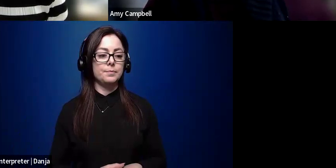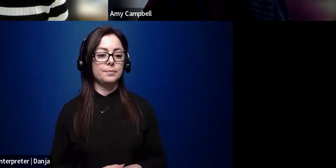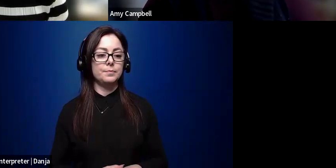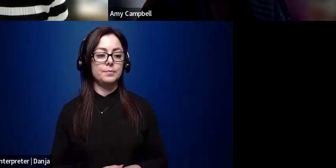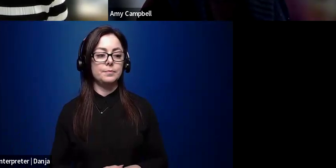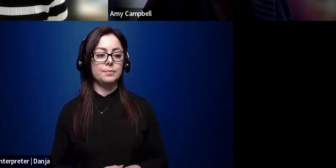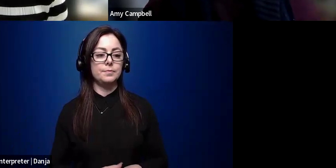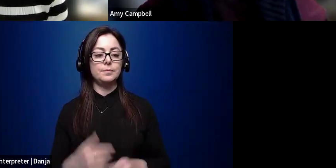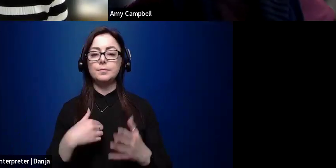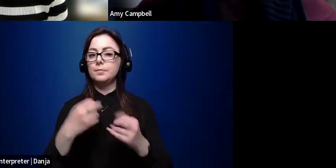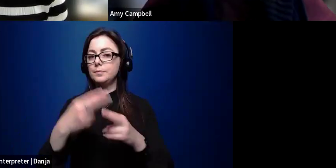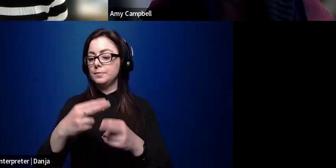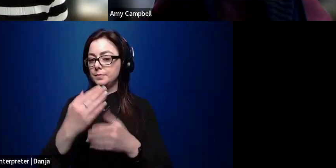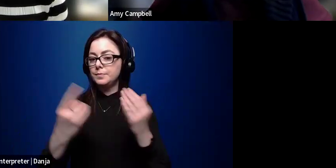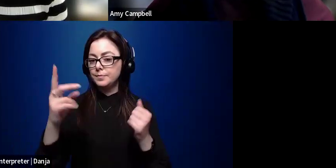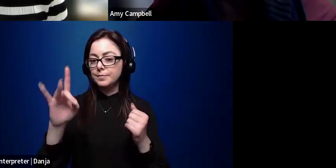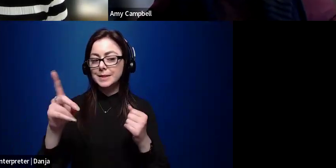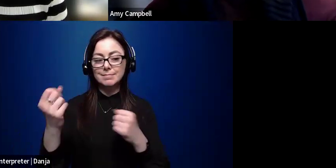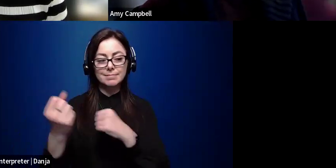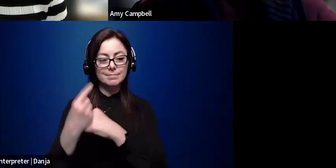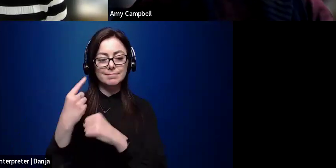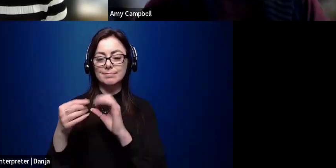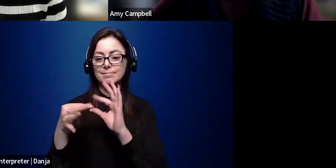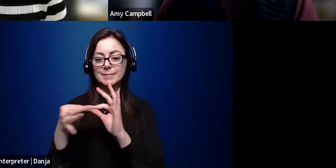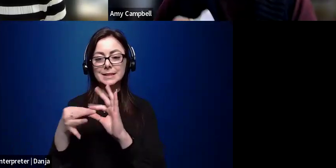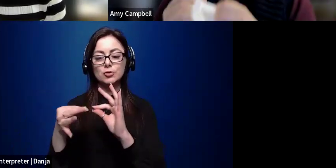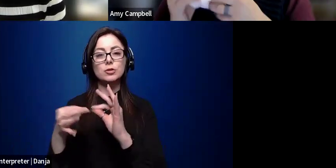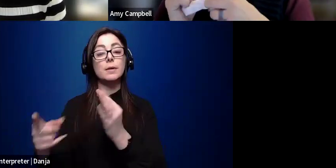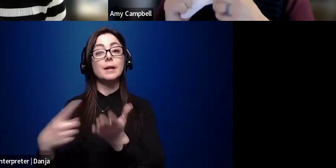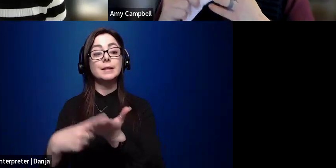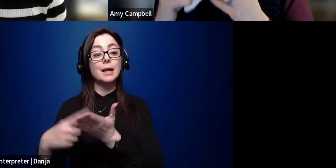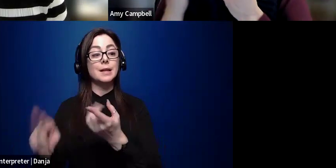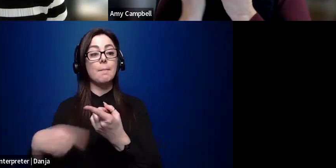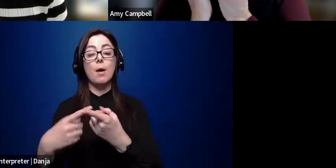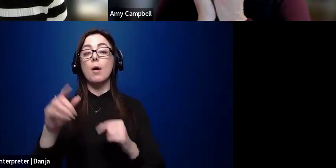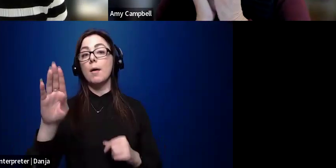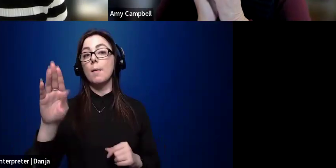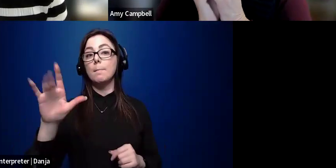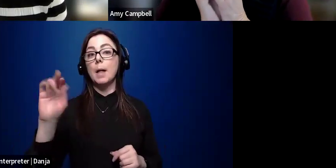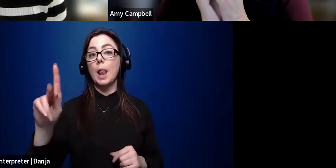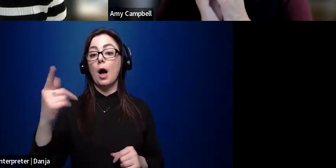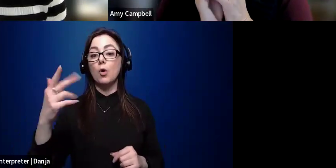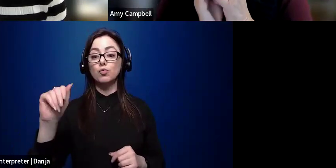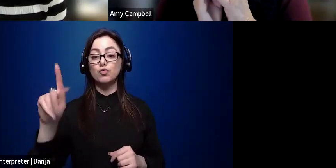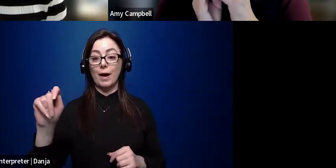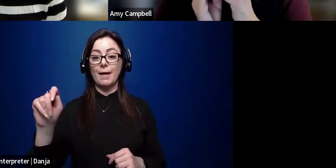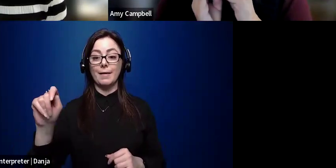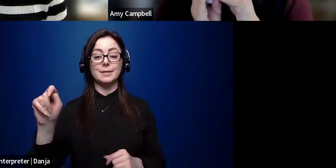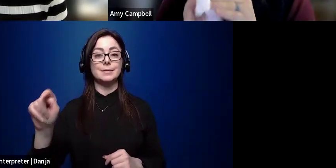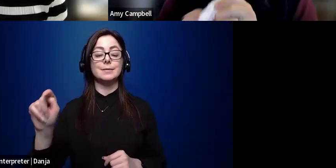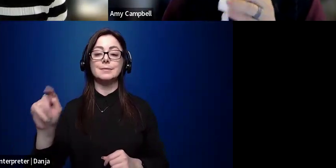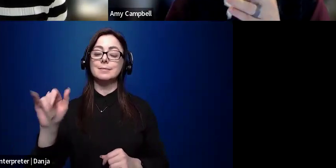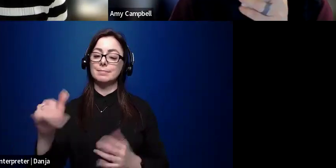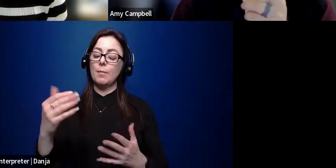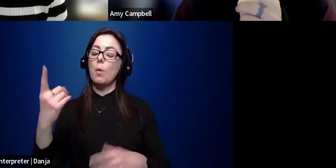to point out, because somebody messaged me, that the discussion about block grants has probably been the